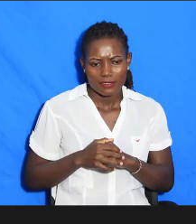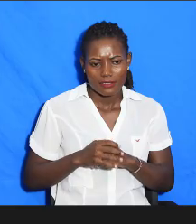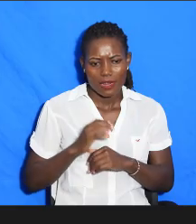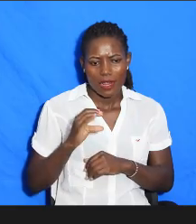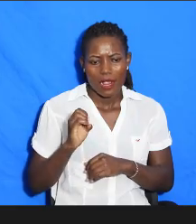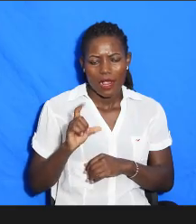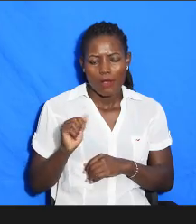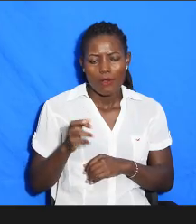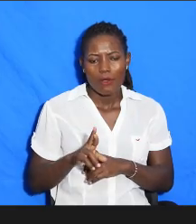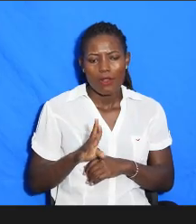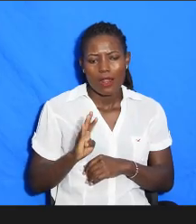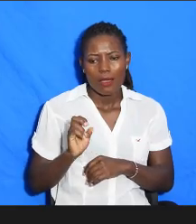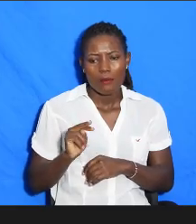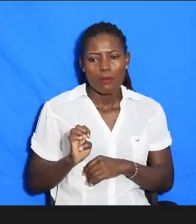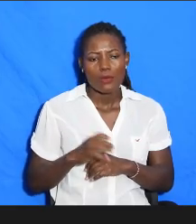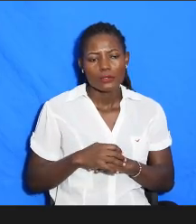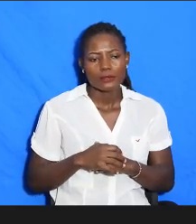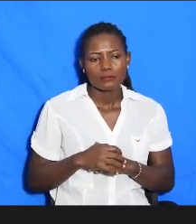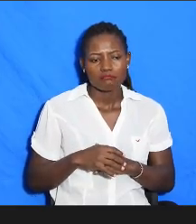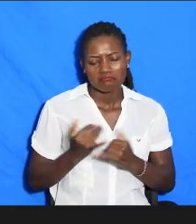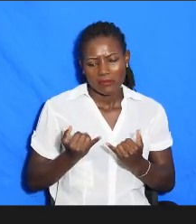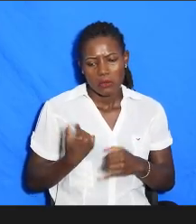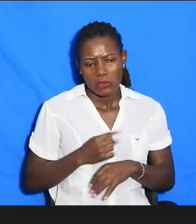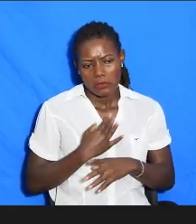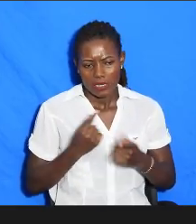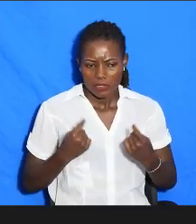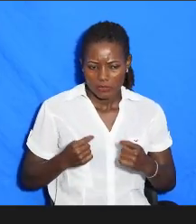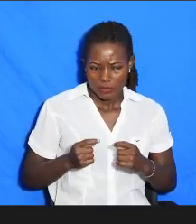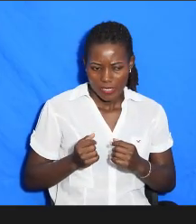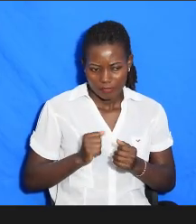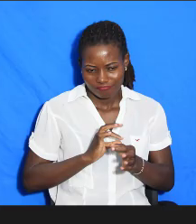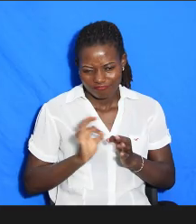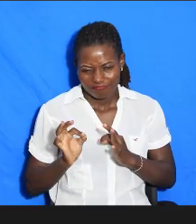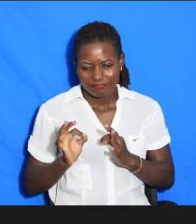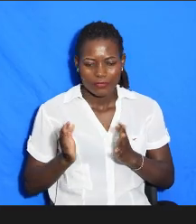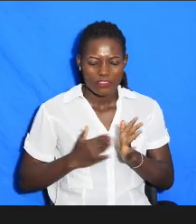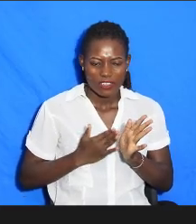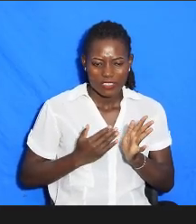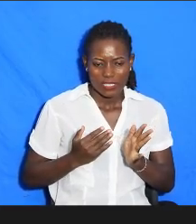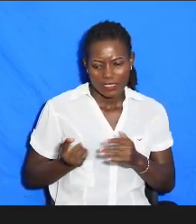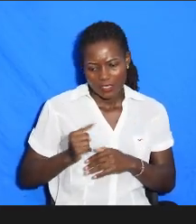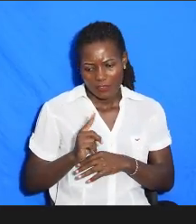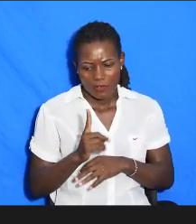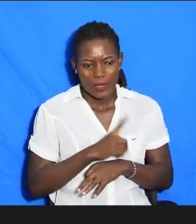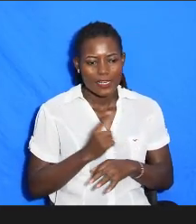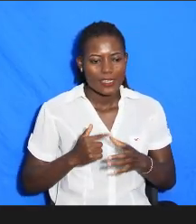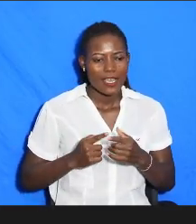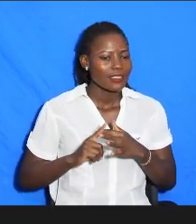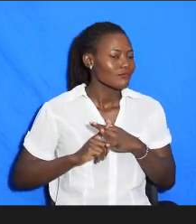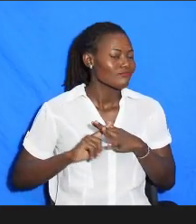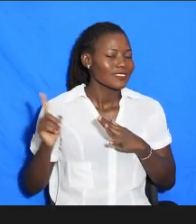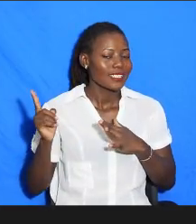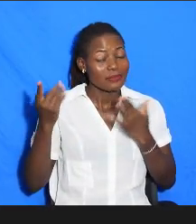injury. So he just wanted to kind of try sprints. So he came only for one day. Then after that, he vanished. I don't know where he Okay.